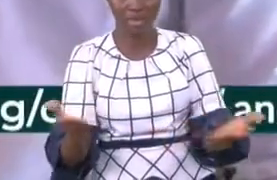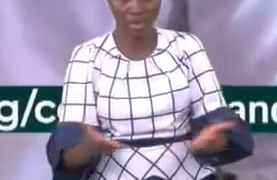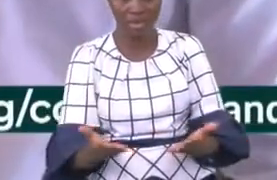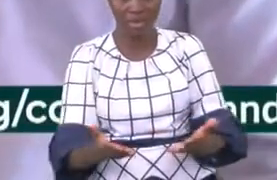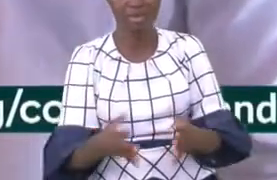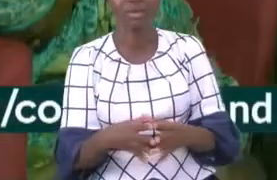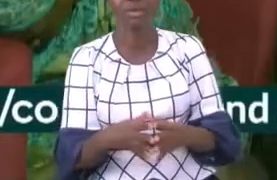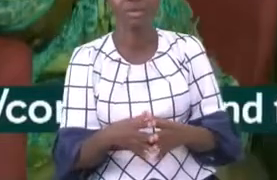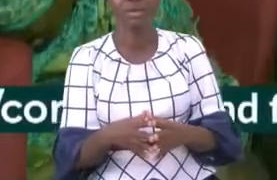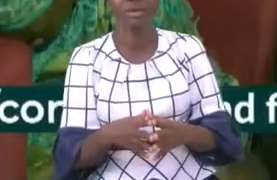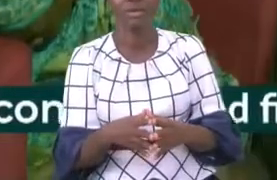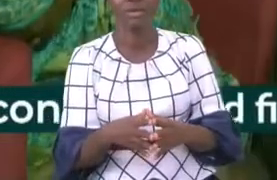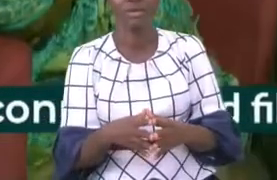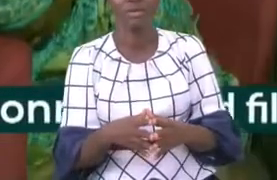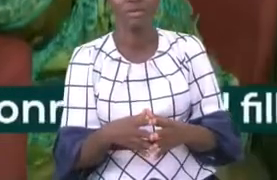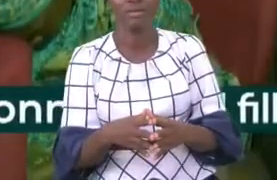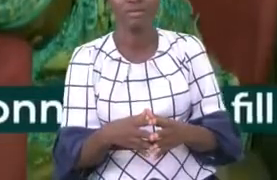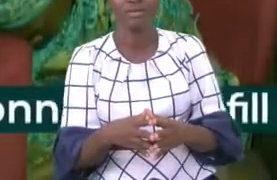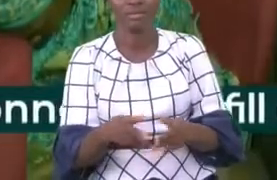Make sure you are there.